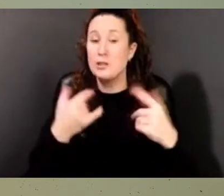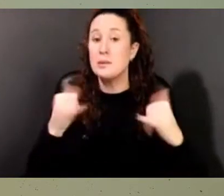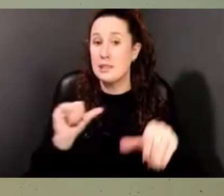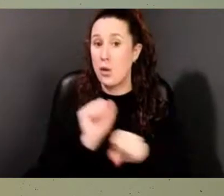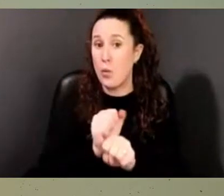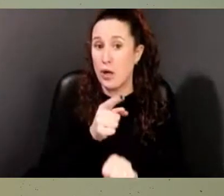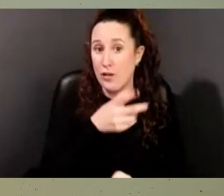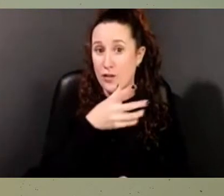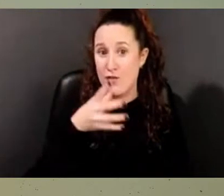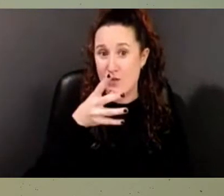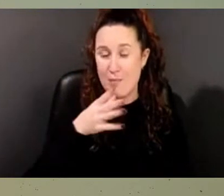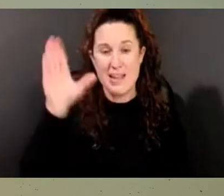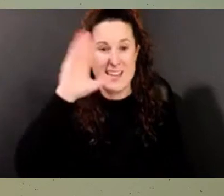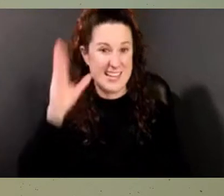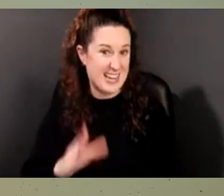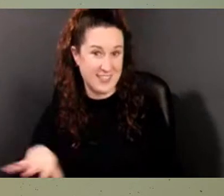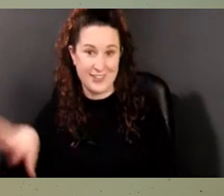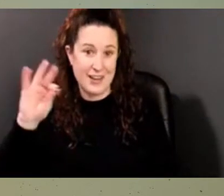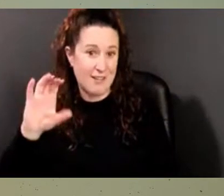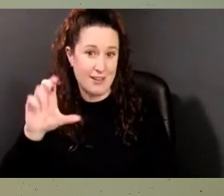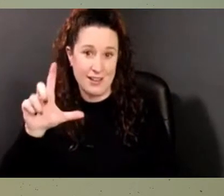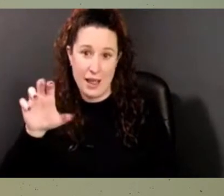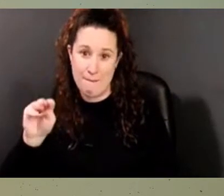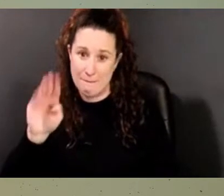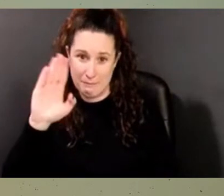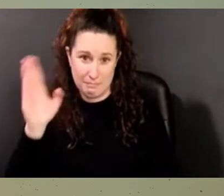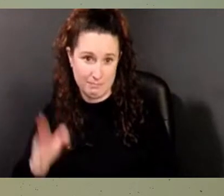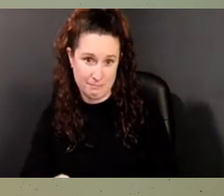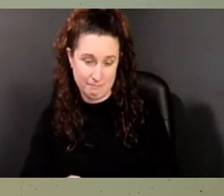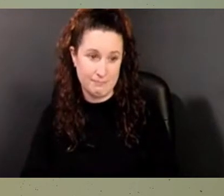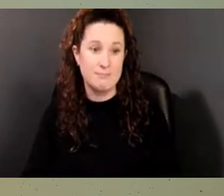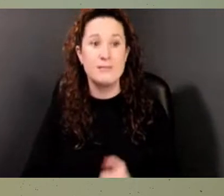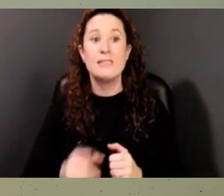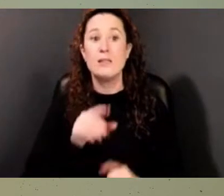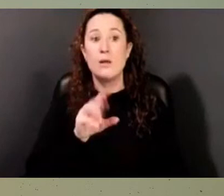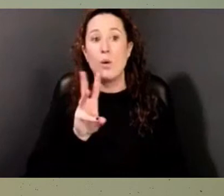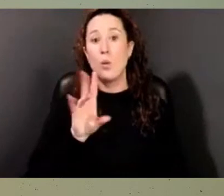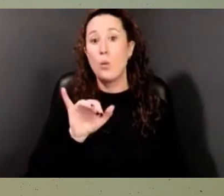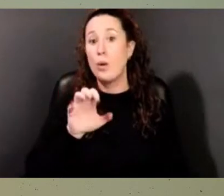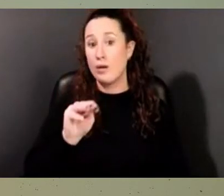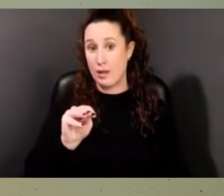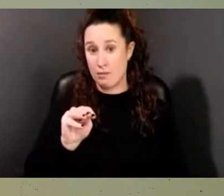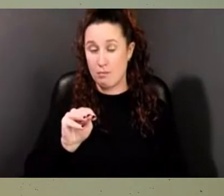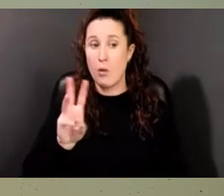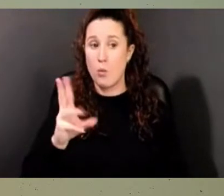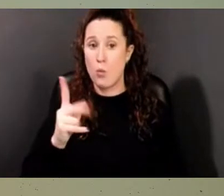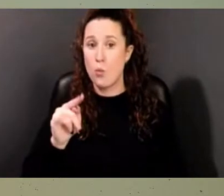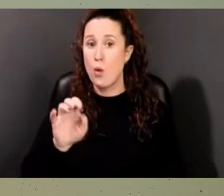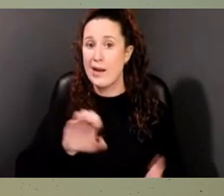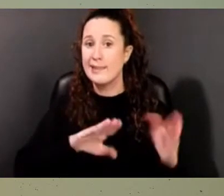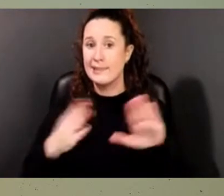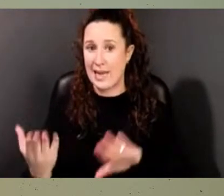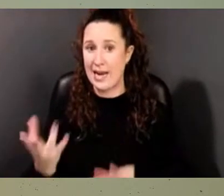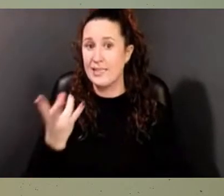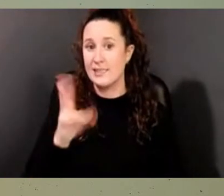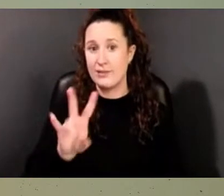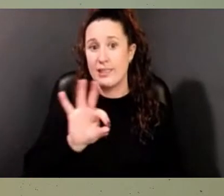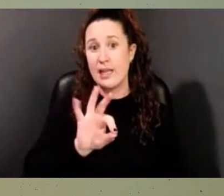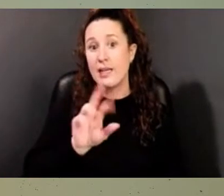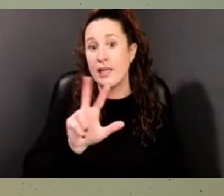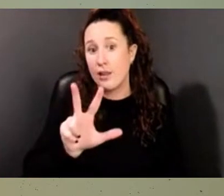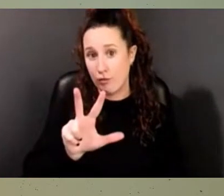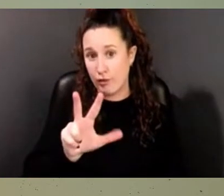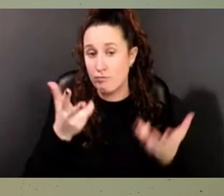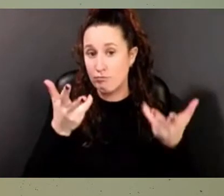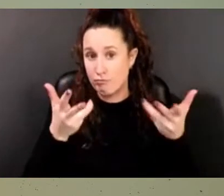and Clem's fate is unknown. After William White's death in 1793, 9 enslaved individuals were listed on